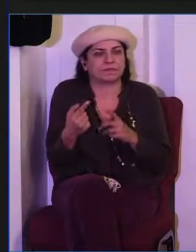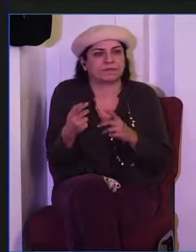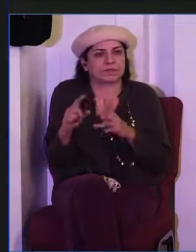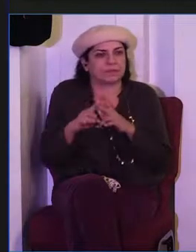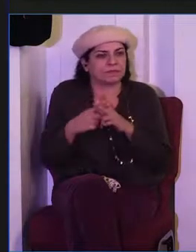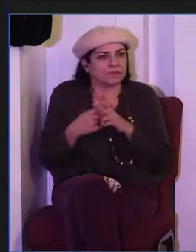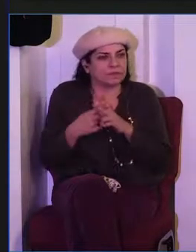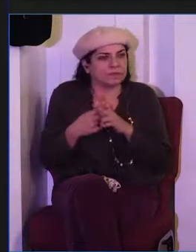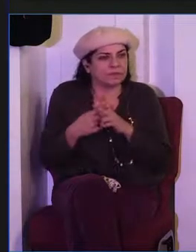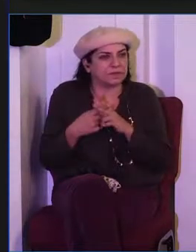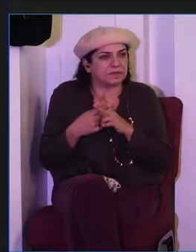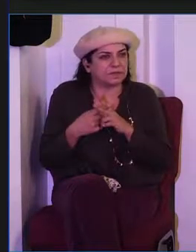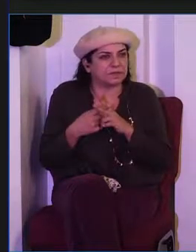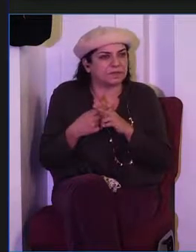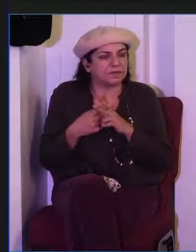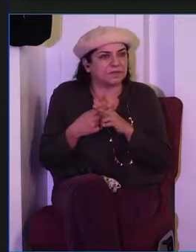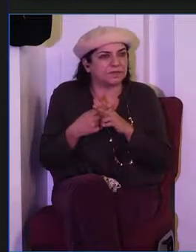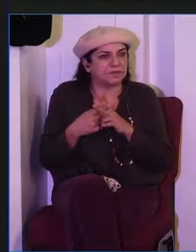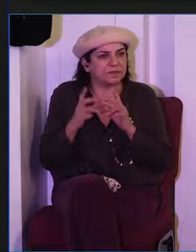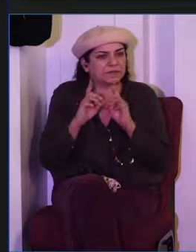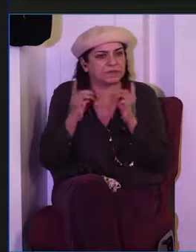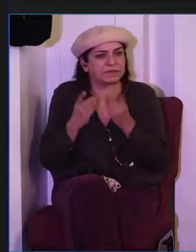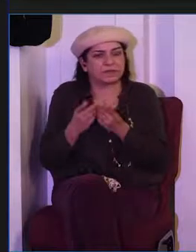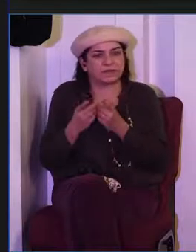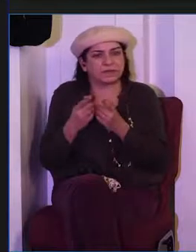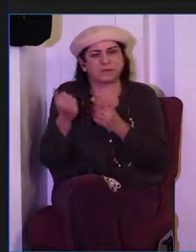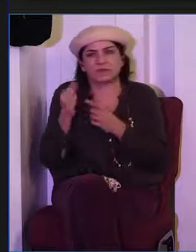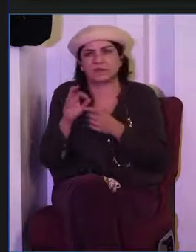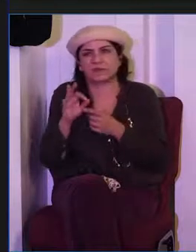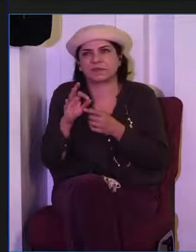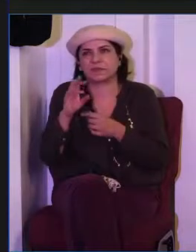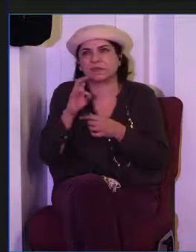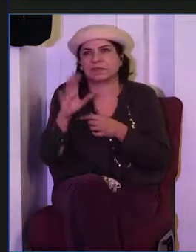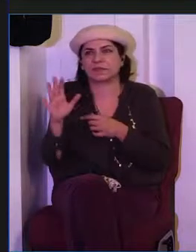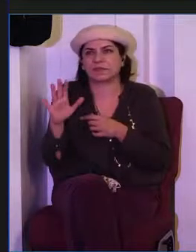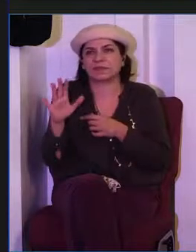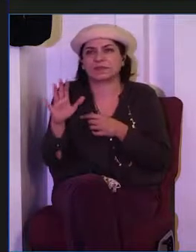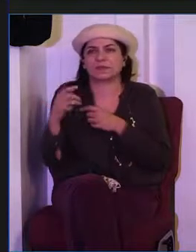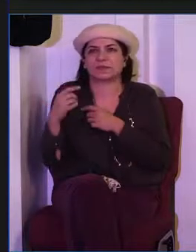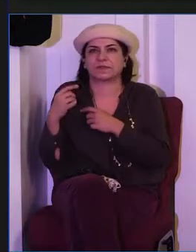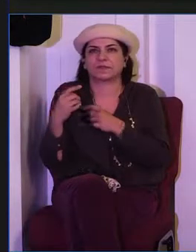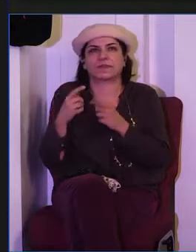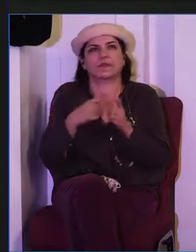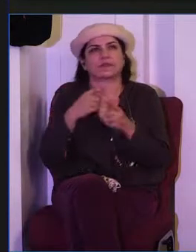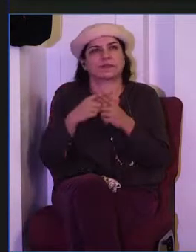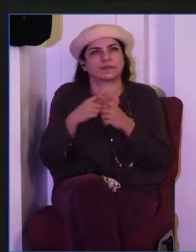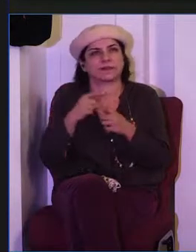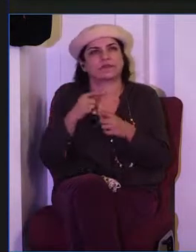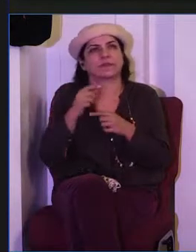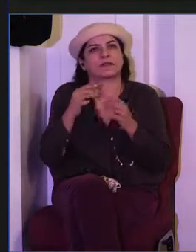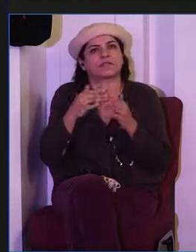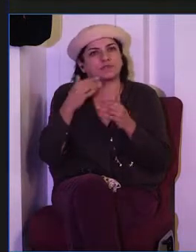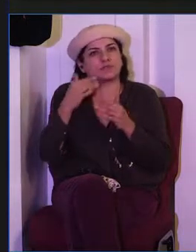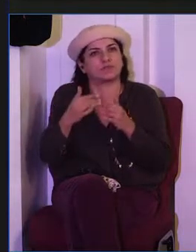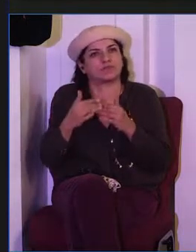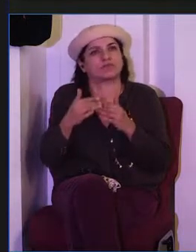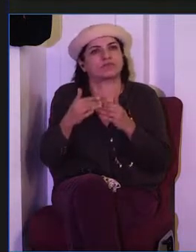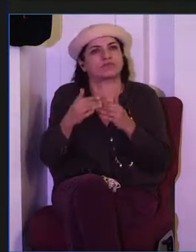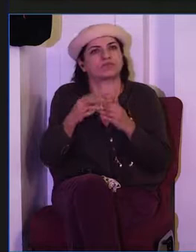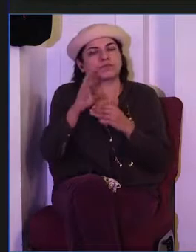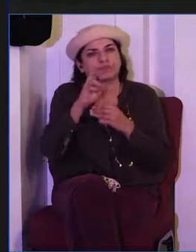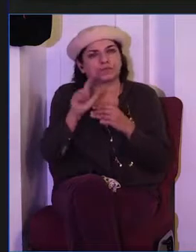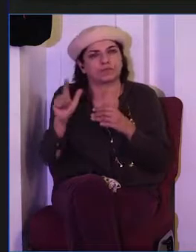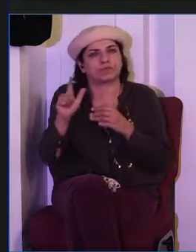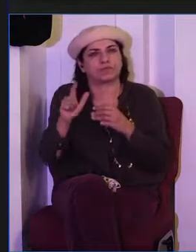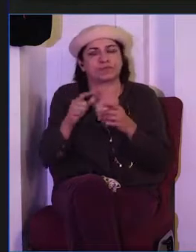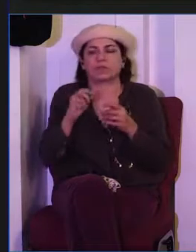been members, I believe, since 1975, and I don't think it was much later than that that Wayne Lindsay became a member. Of course, Derek and